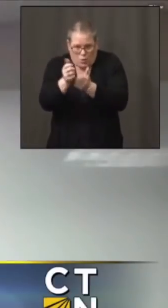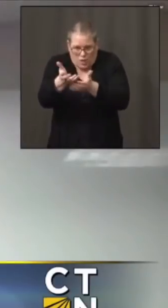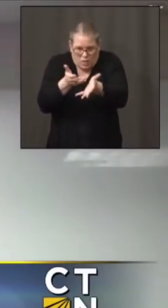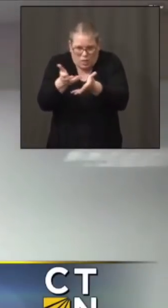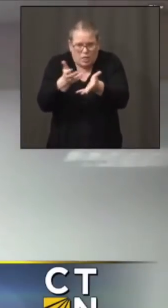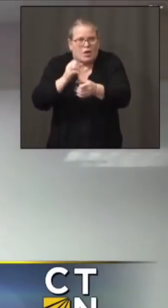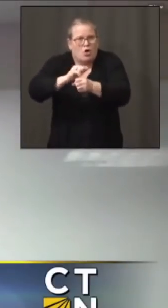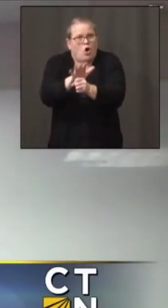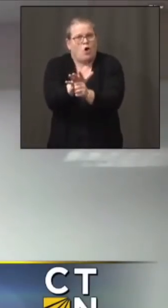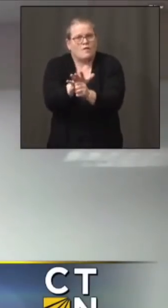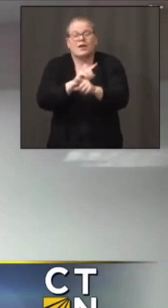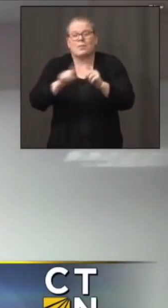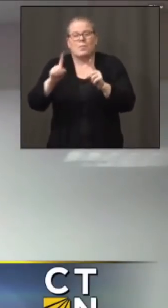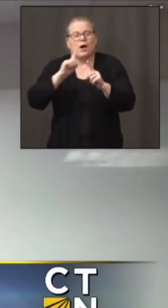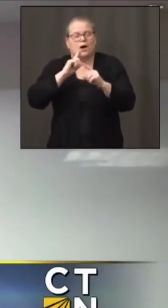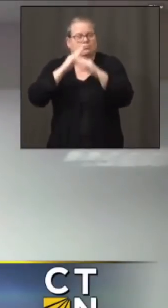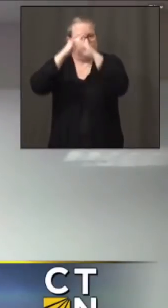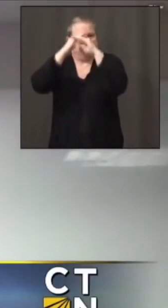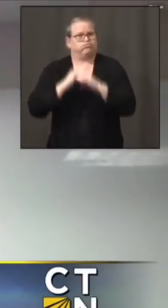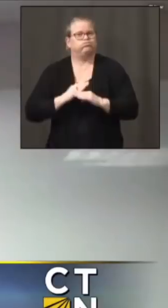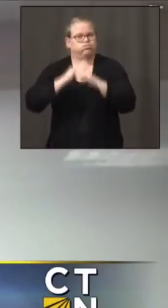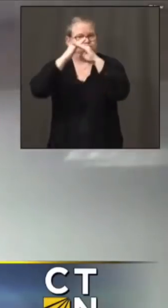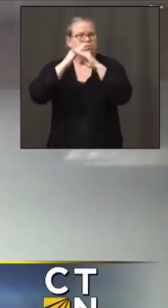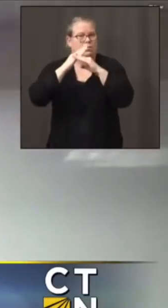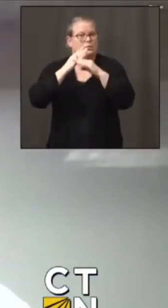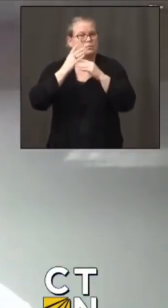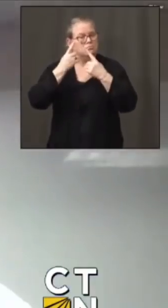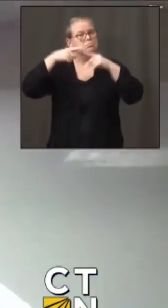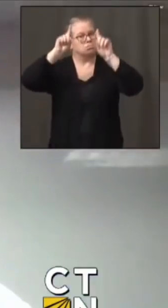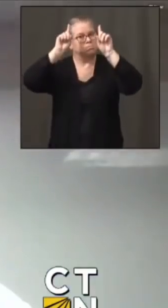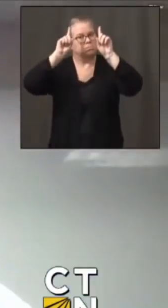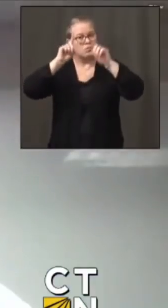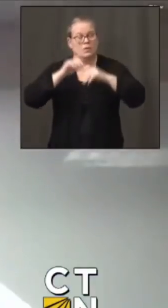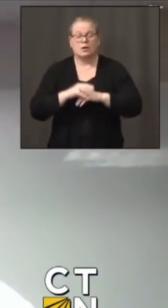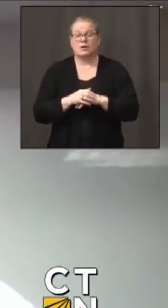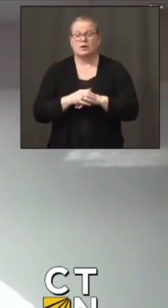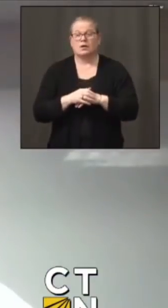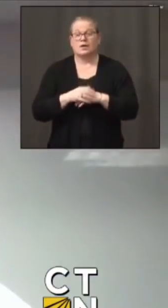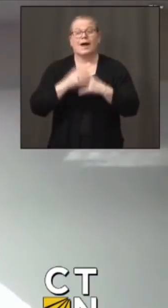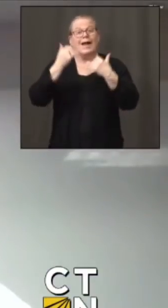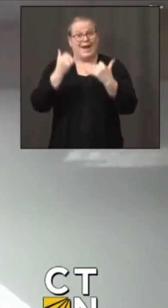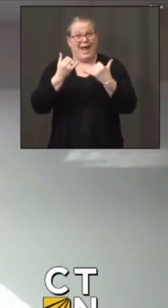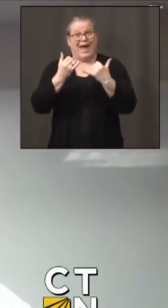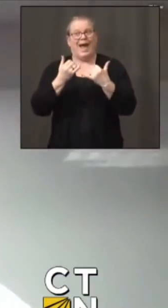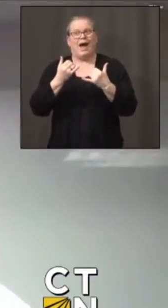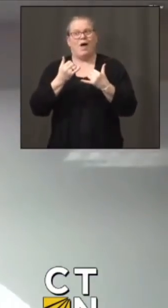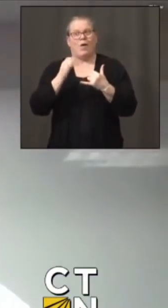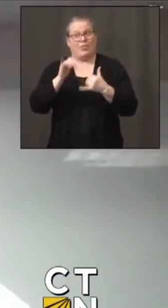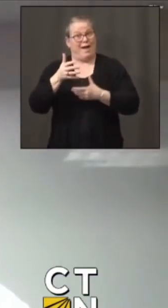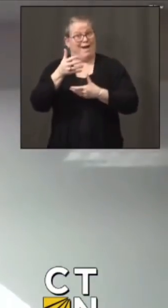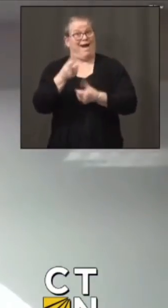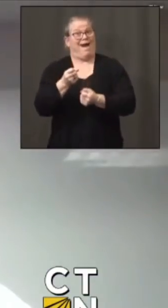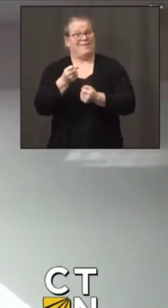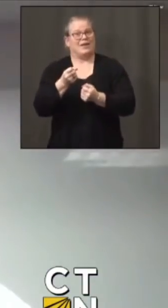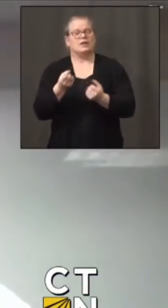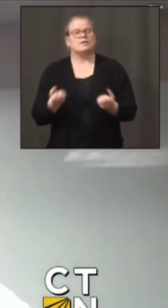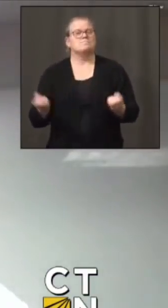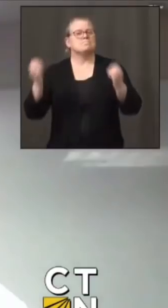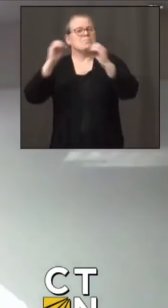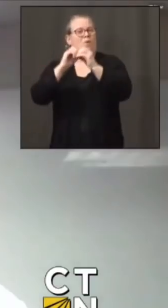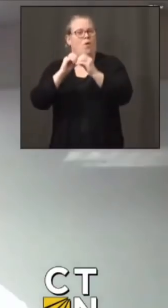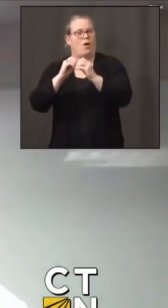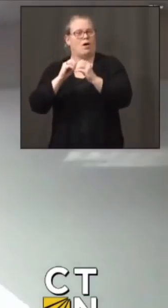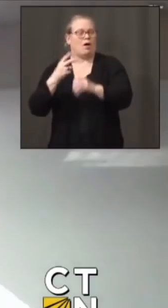So I think I'm more confident because this gives a greater hope of protection, obviously,